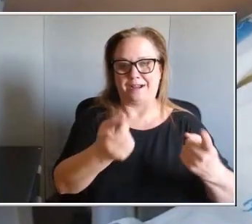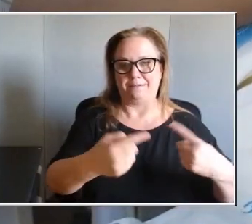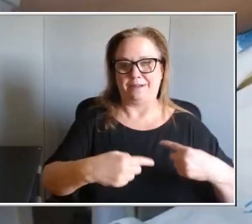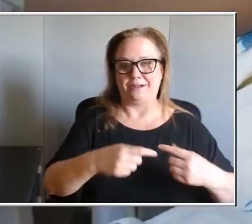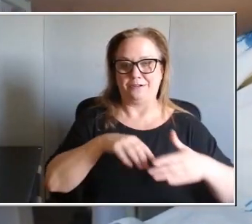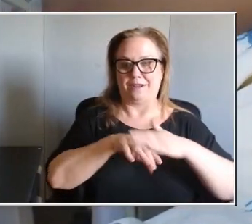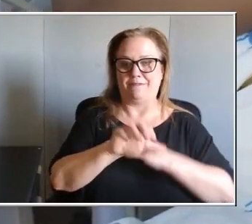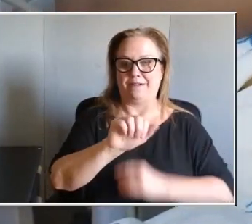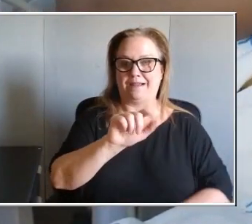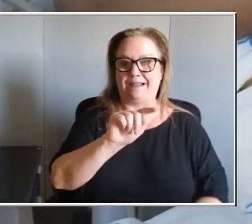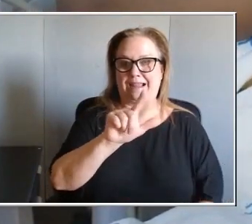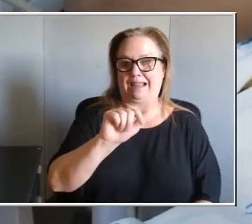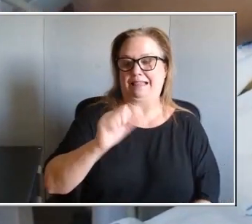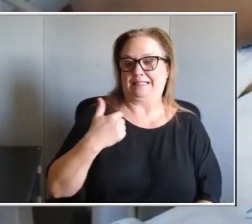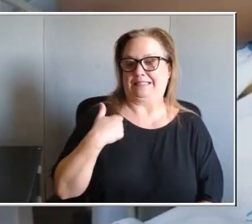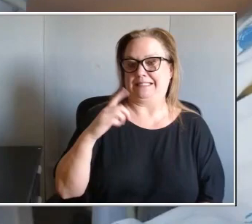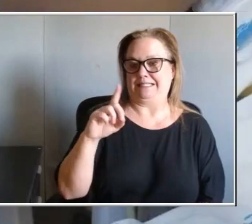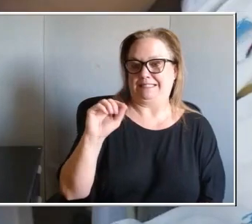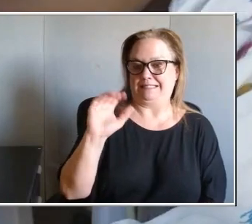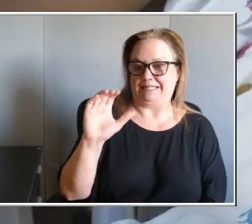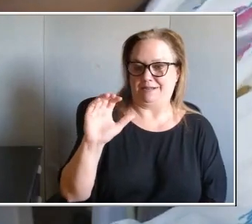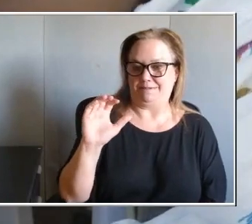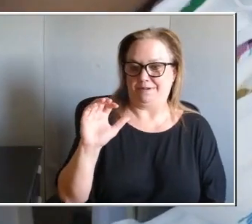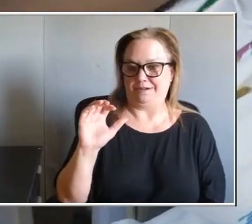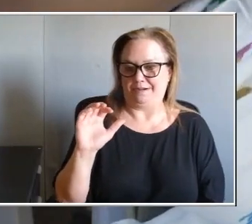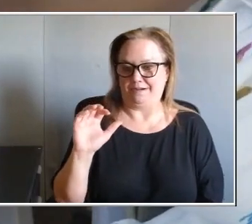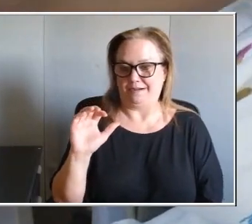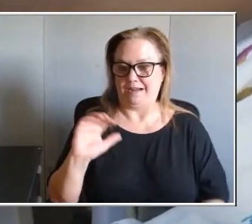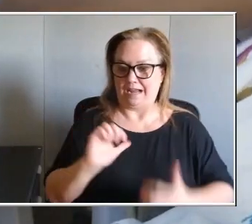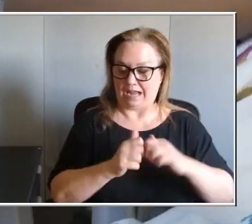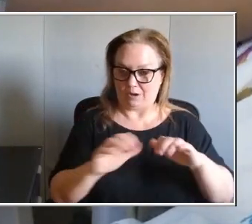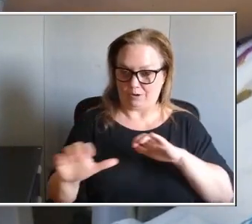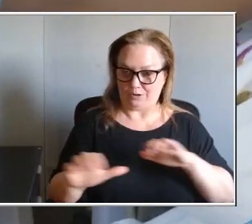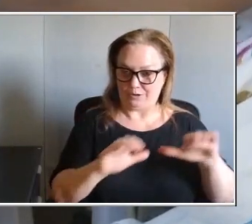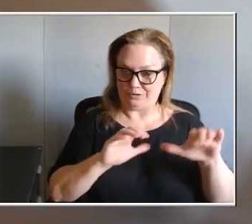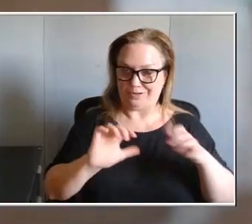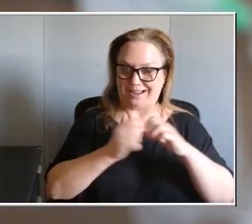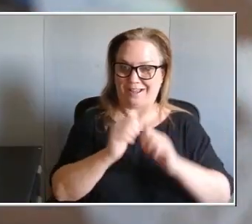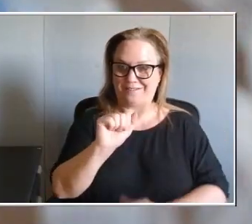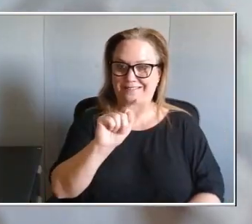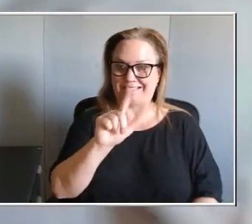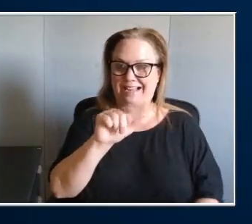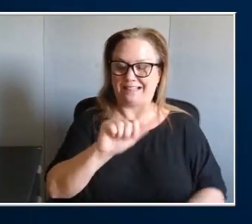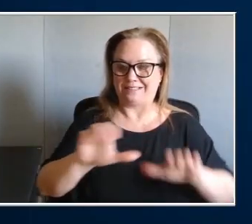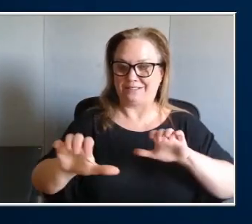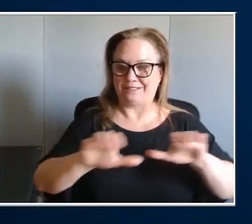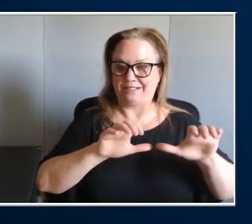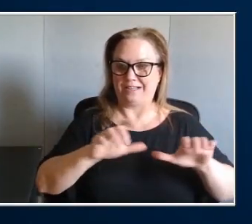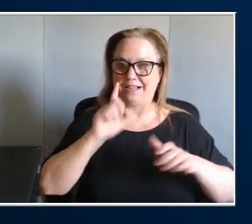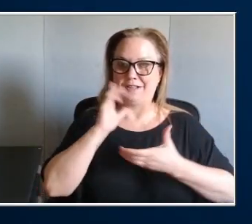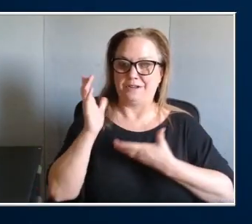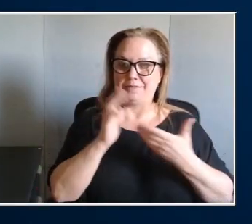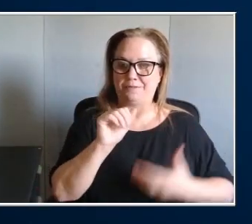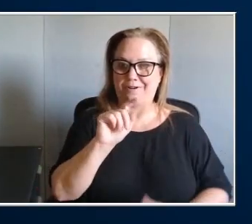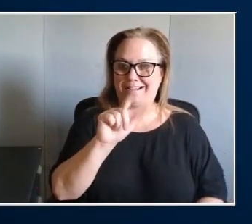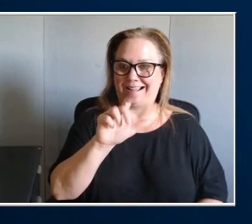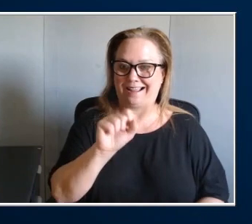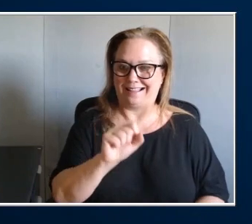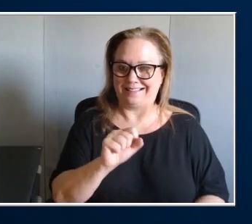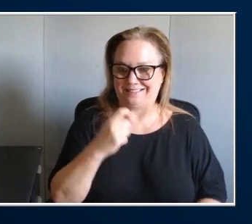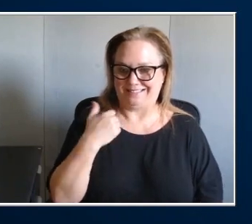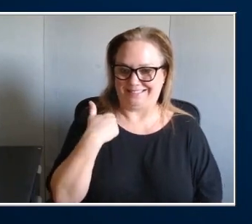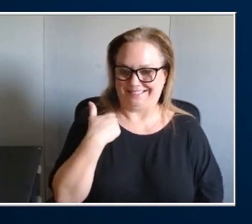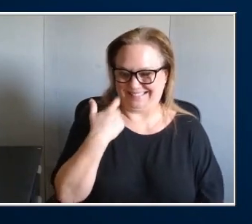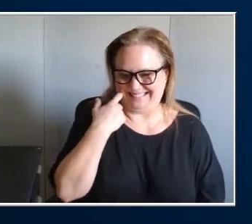to Atlas back in December. How are you doing, and how is Atlas doing? I think you brought Atlas onto the set just a second